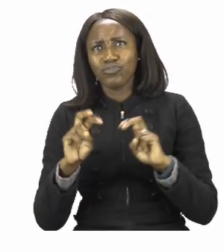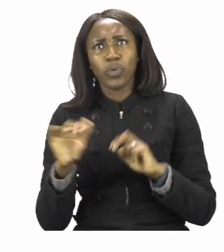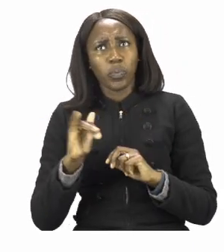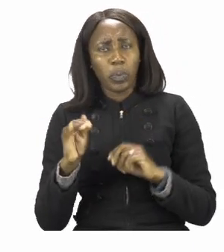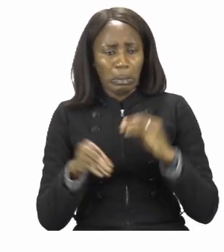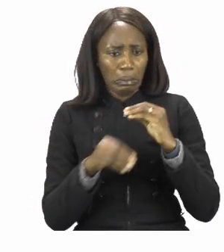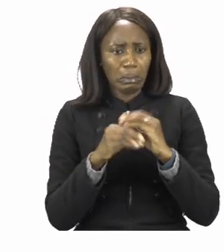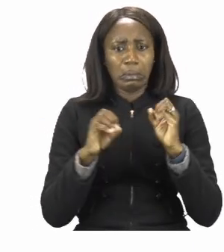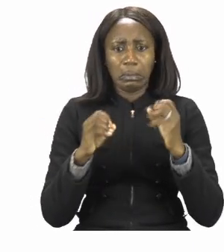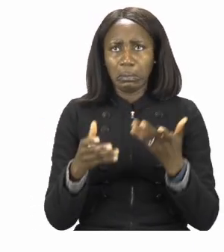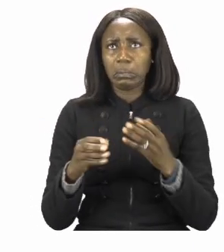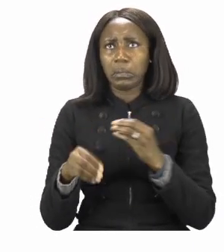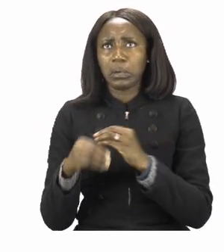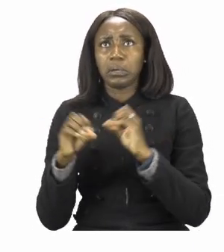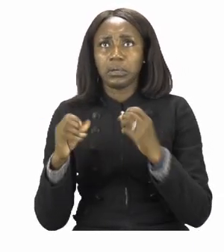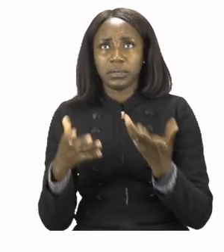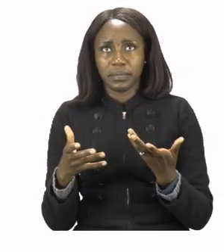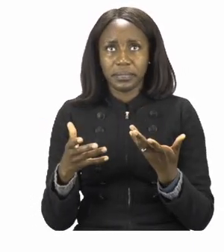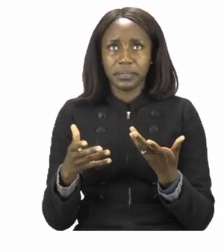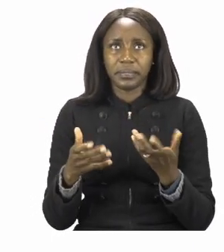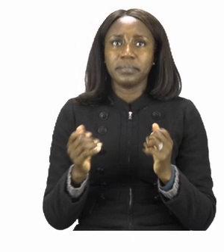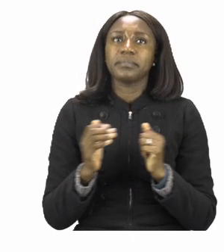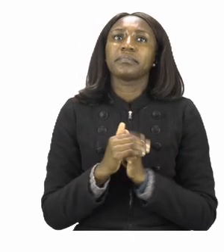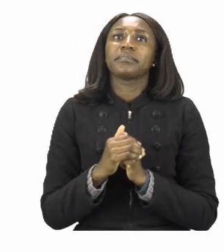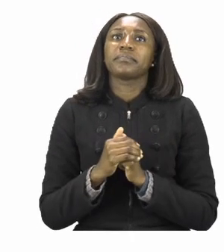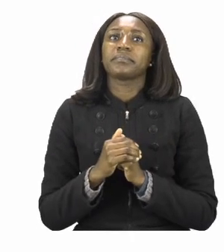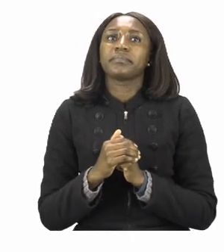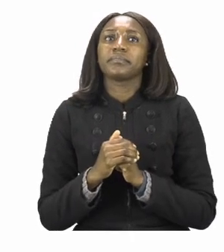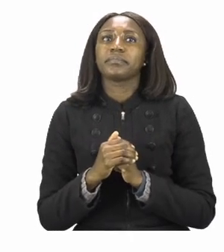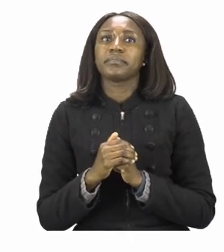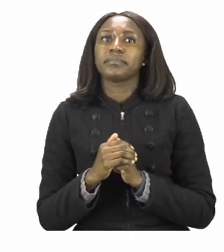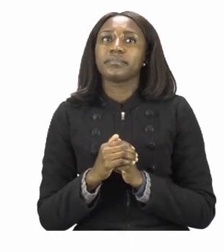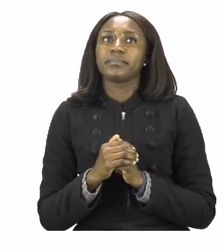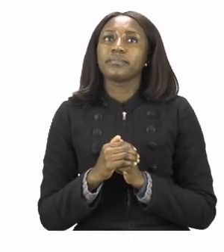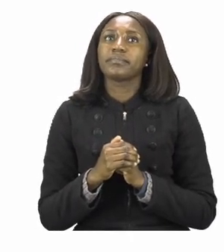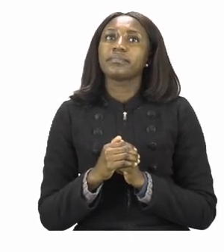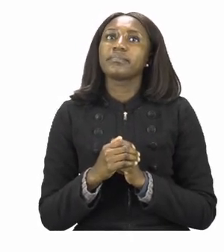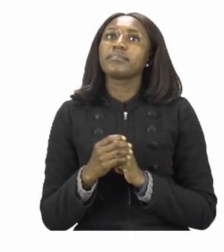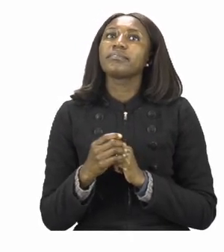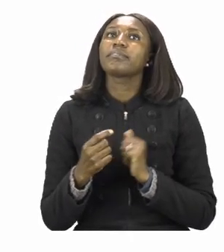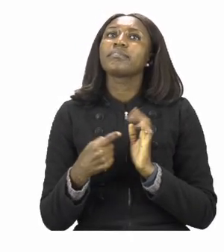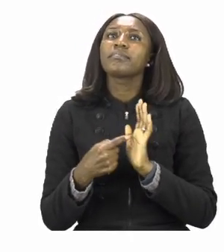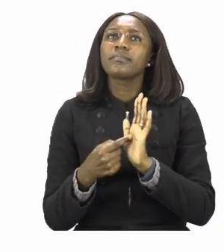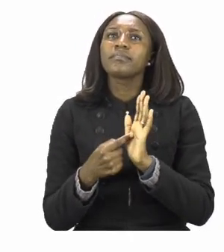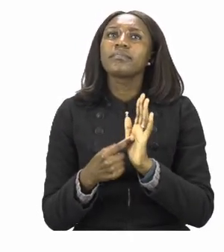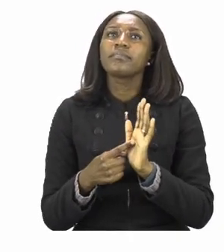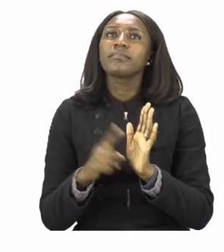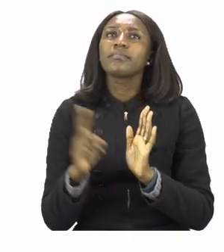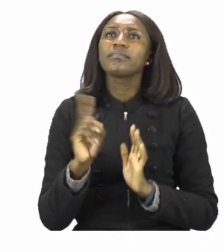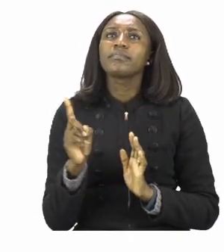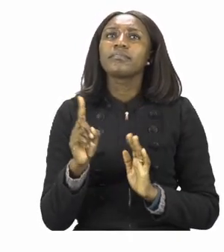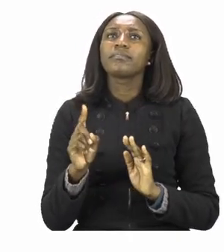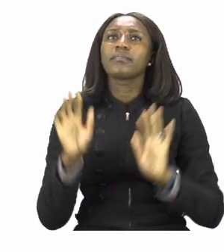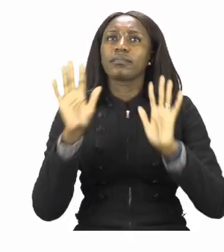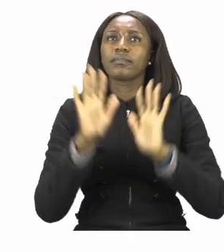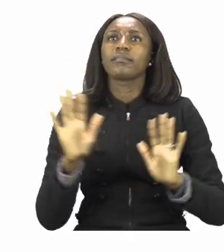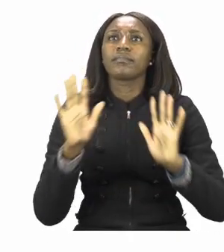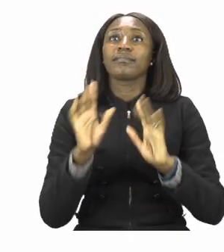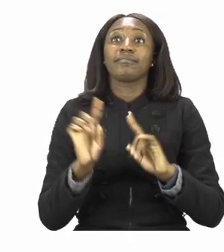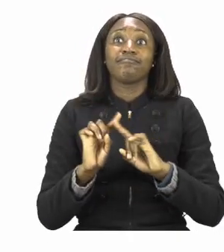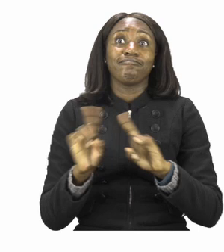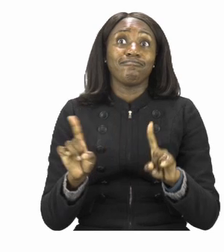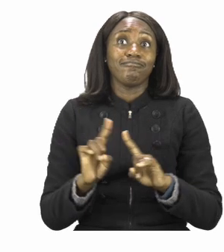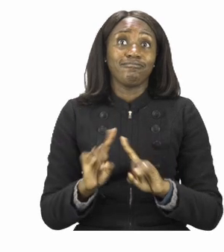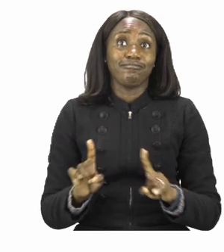circle them according to the key. Now, the key that they're talking about are the different colors they have asked us